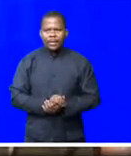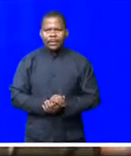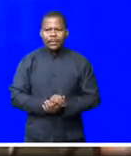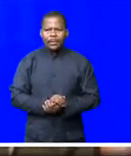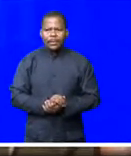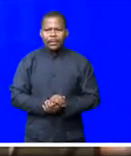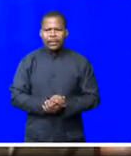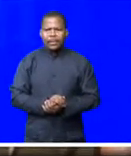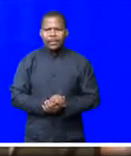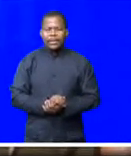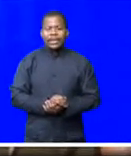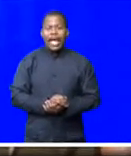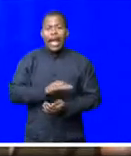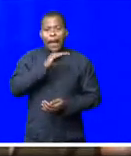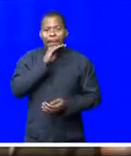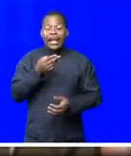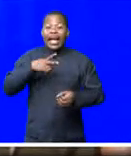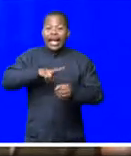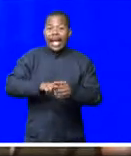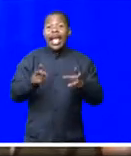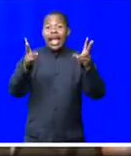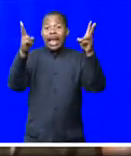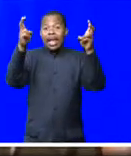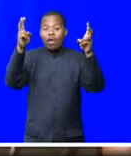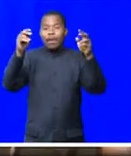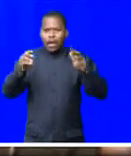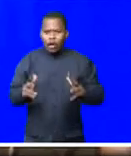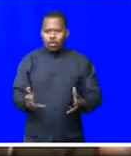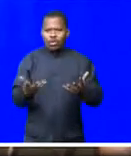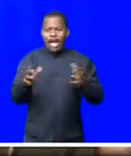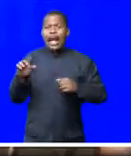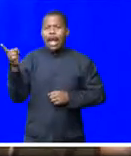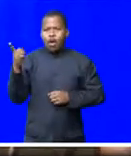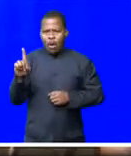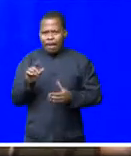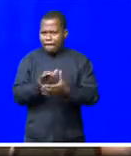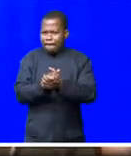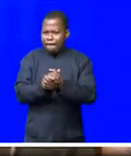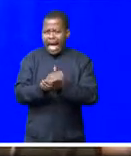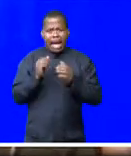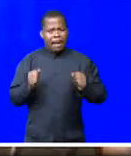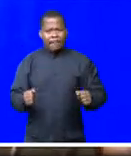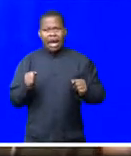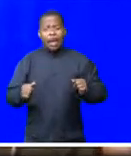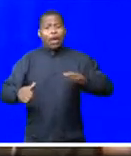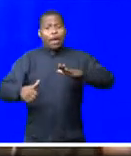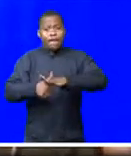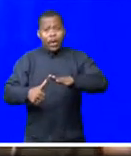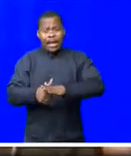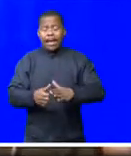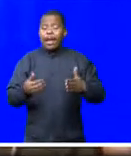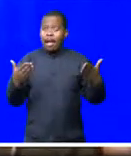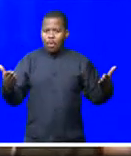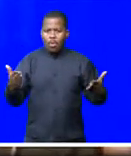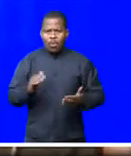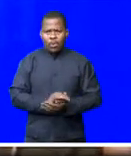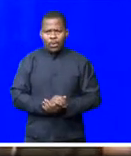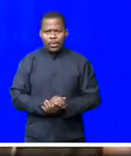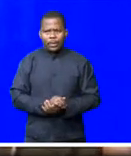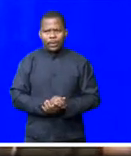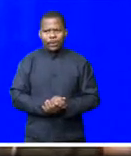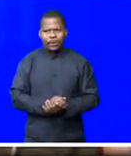lesikubo sonke asibambisane kuteke lokumshiya ngaphandle kusisho nje sonke